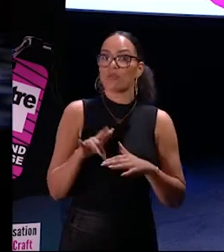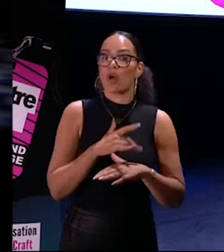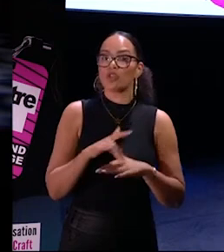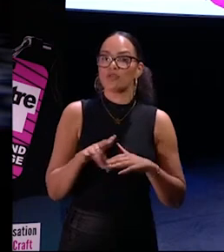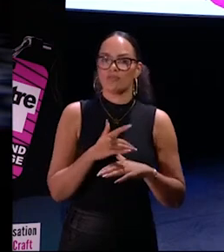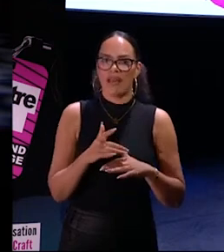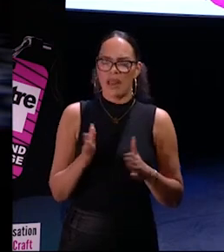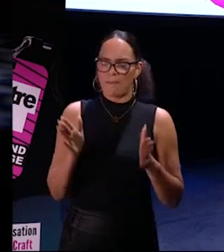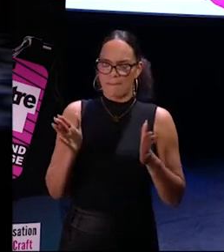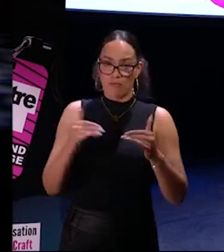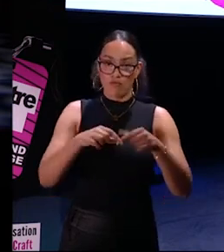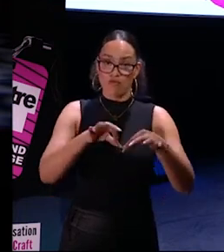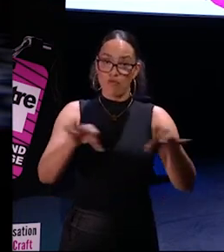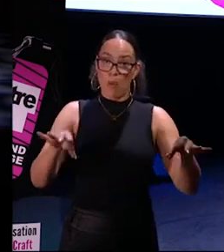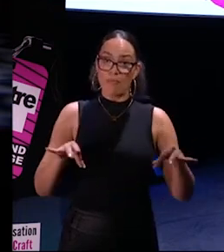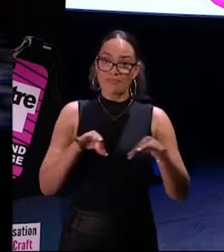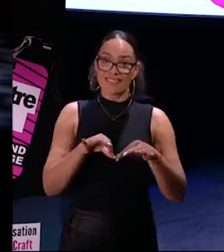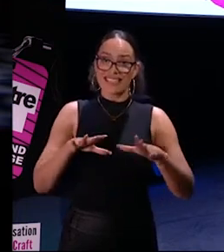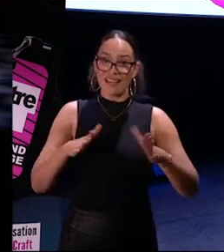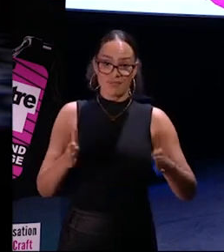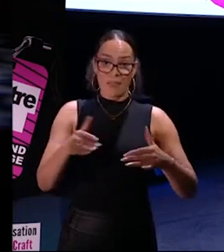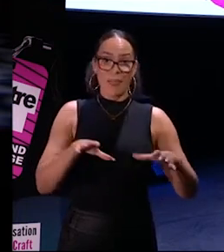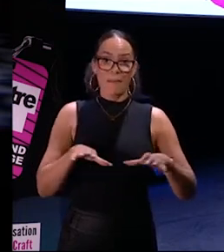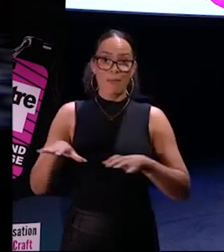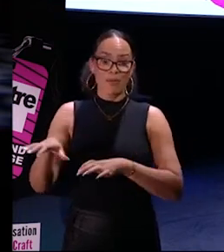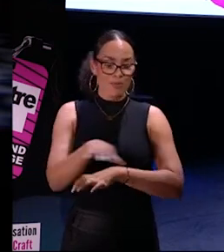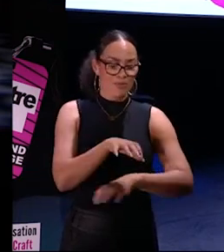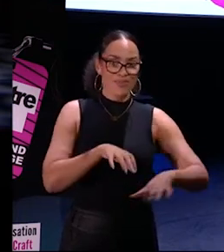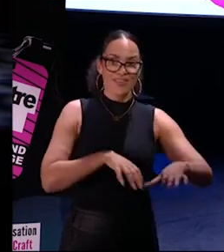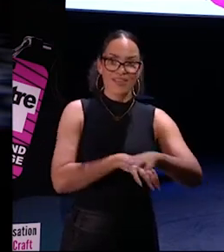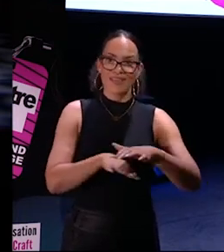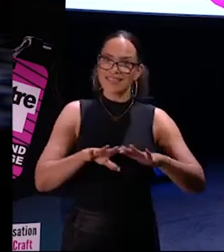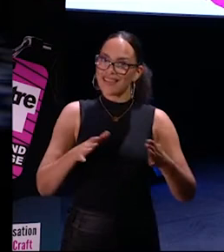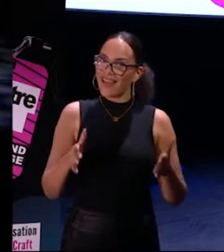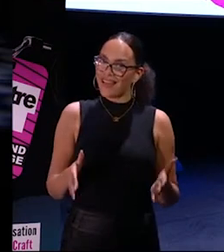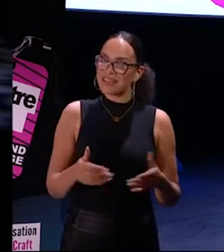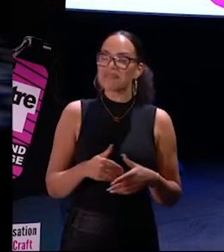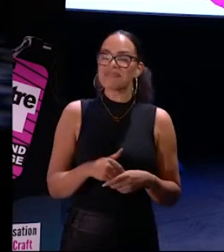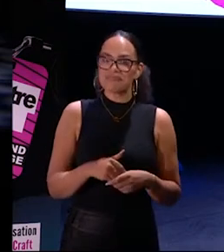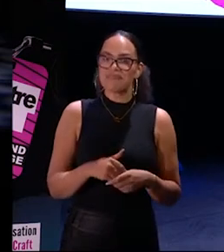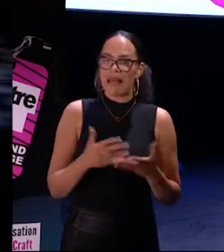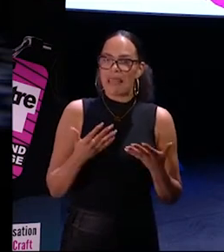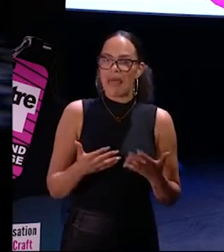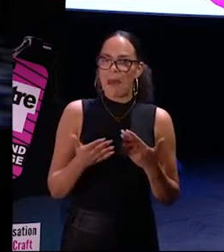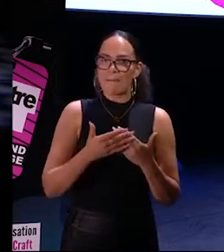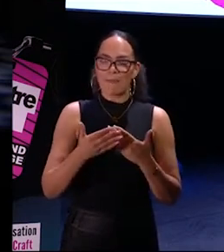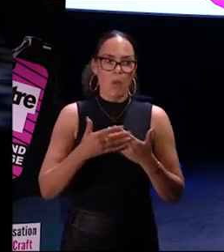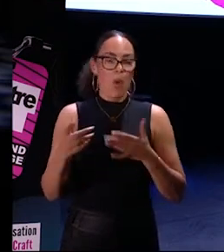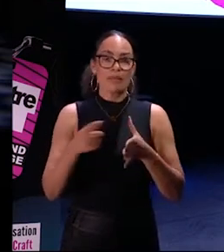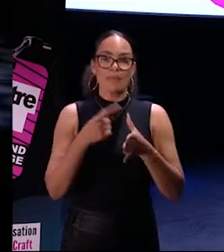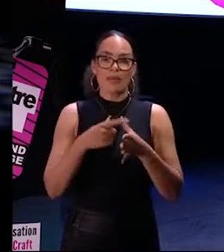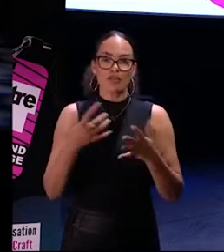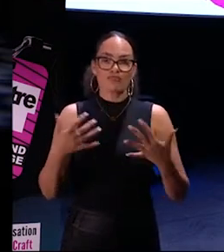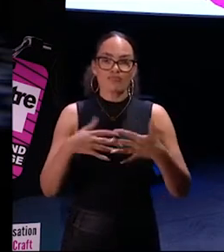boxes, rooms, that moved across the stage, and that was all tied in with the flies. So we're now starting to see automation talk to each other across